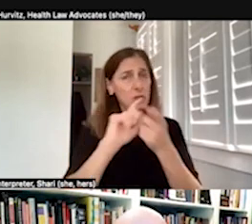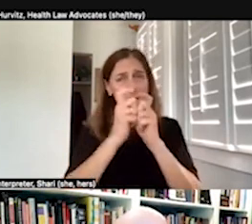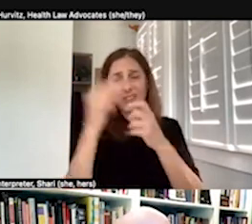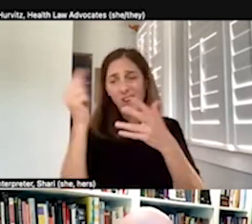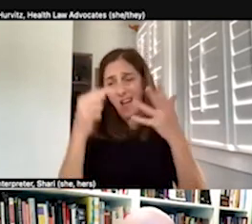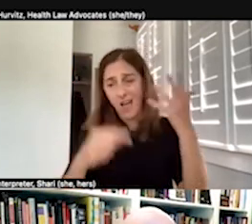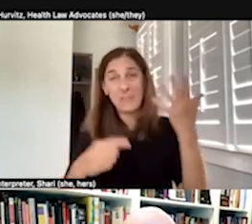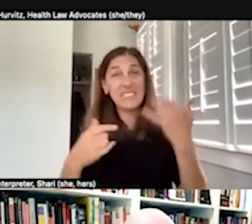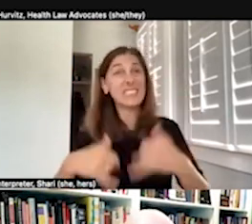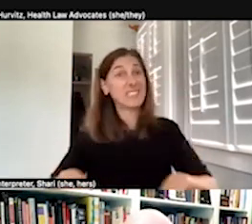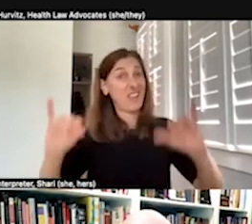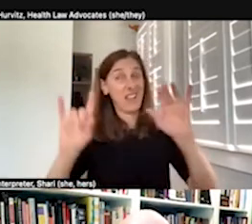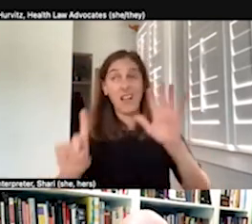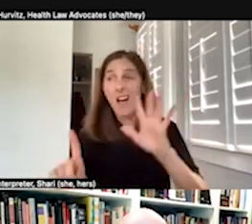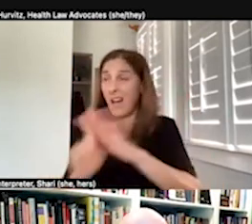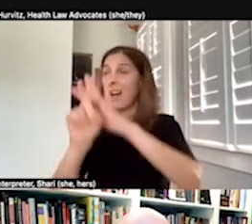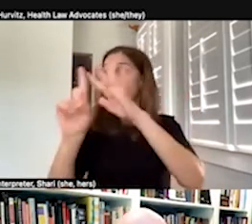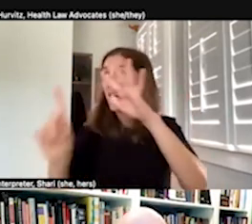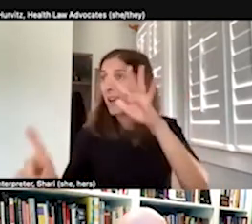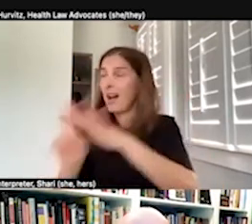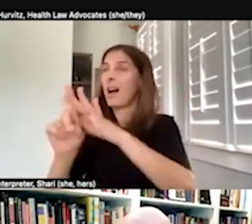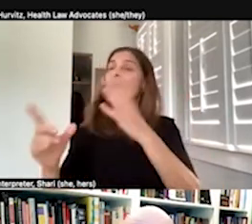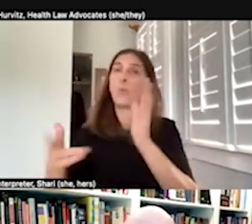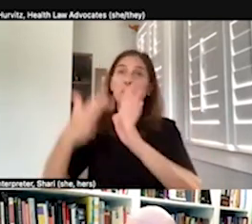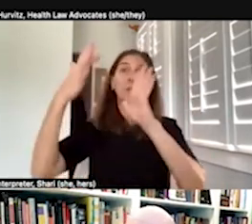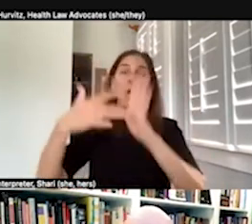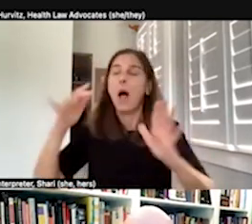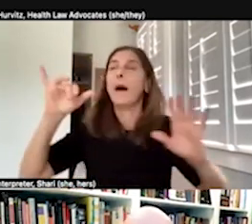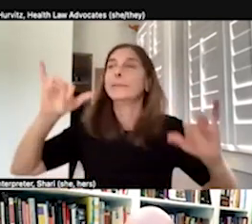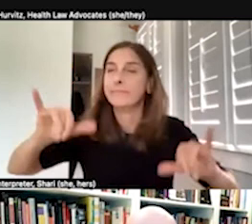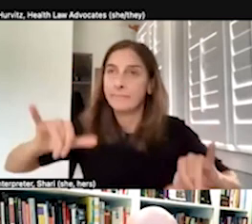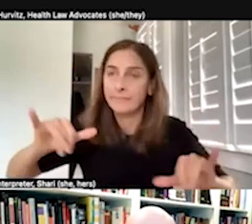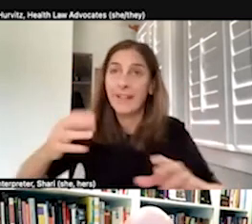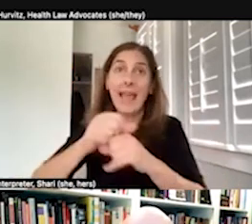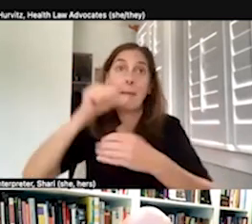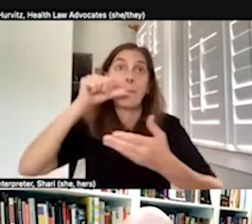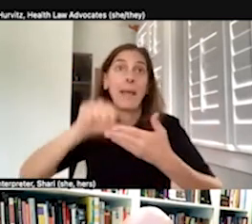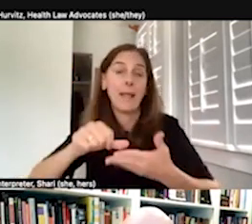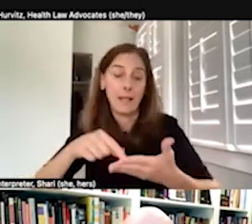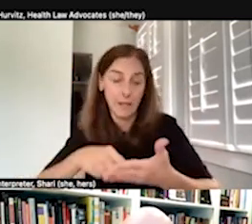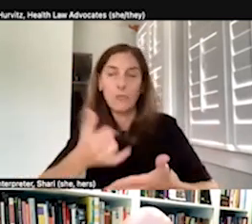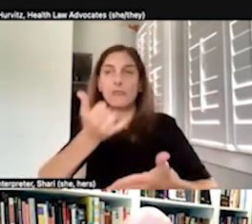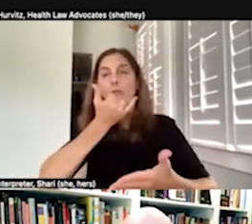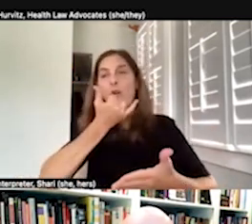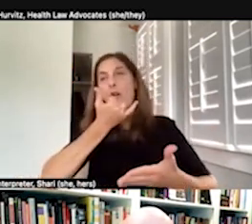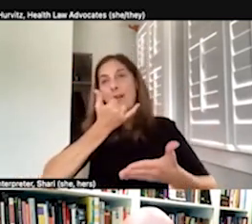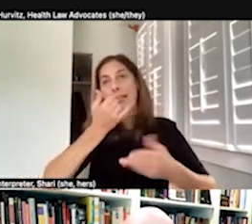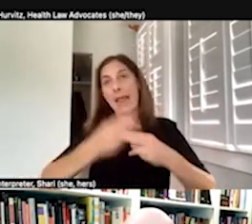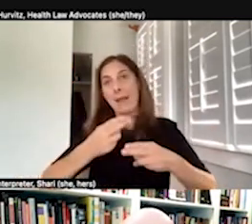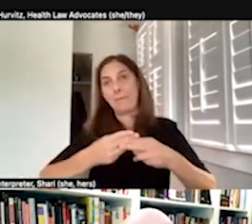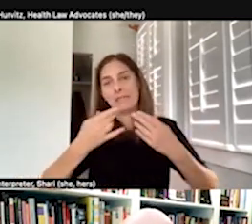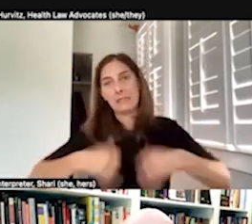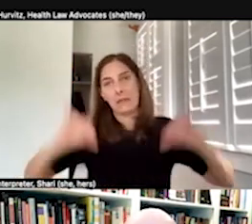it's not a system that I interact with often, but that means I occasionally get mail home with the wrong name on it.